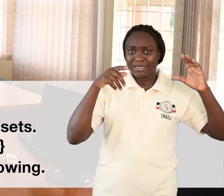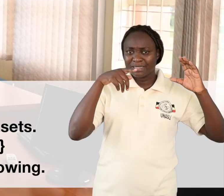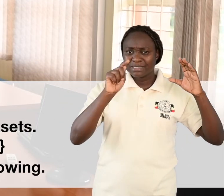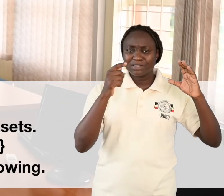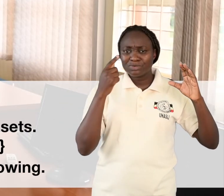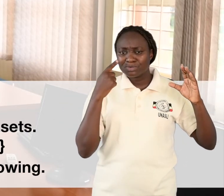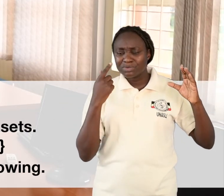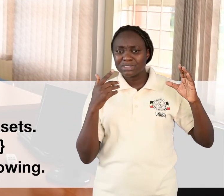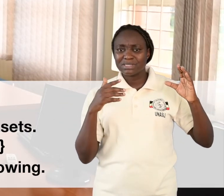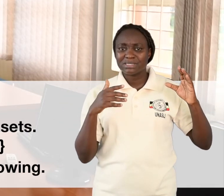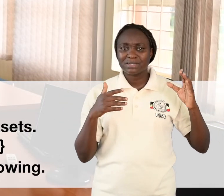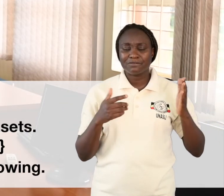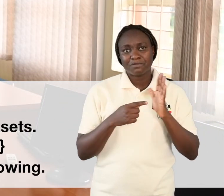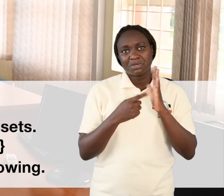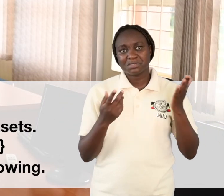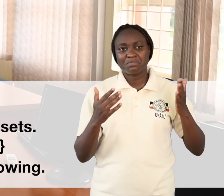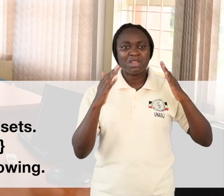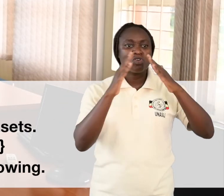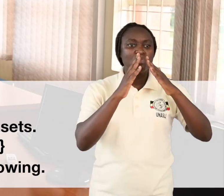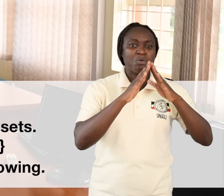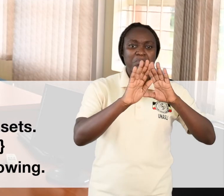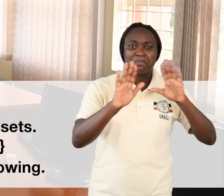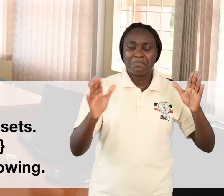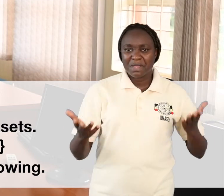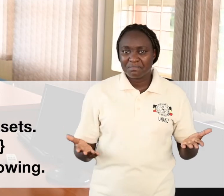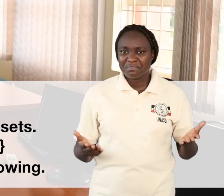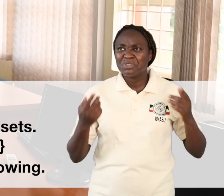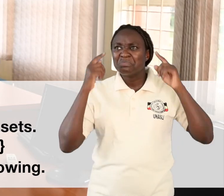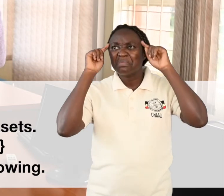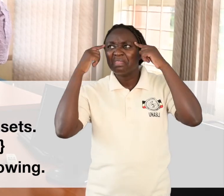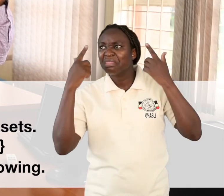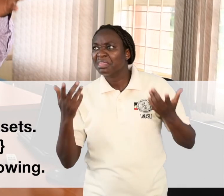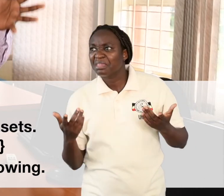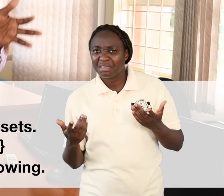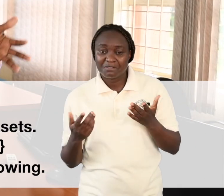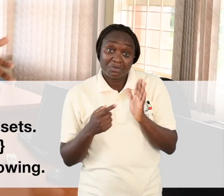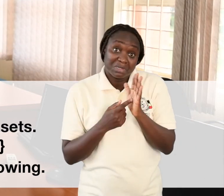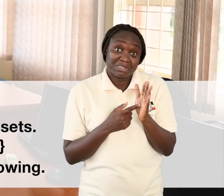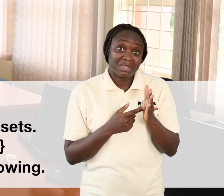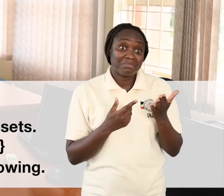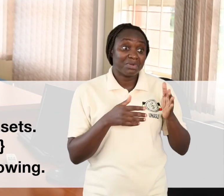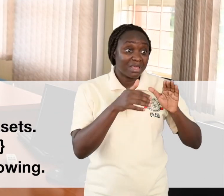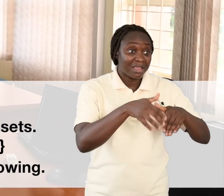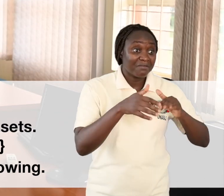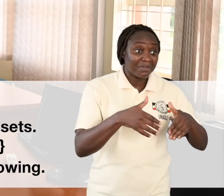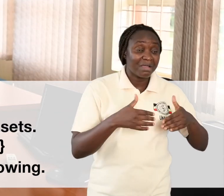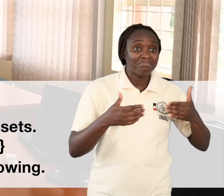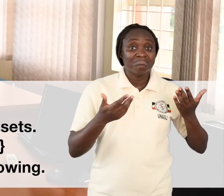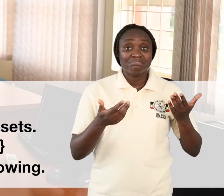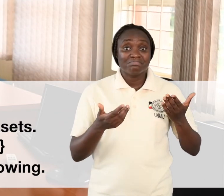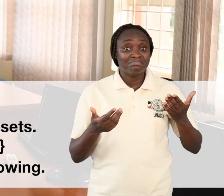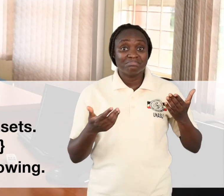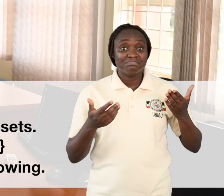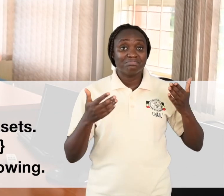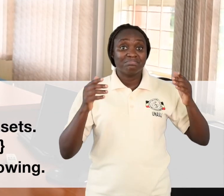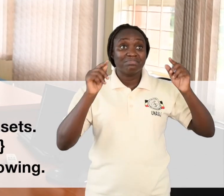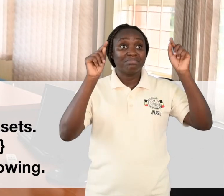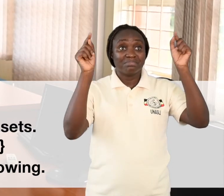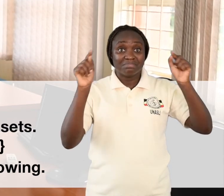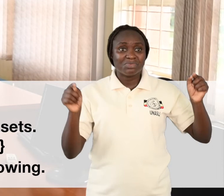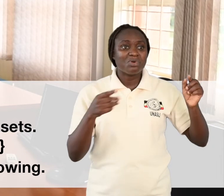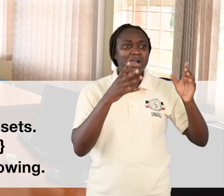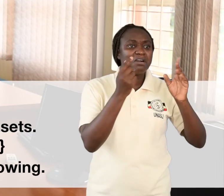subsets, just like from the home setting. You can think of a garden, that's the mother set, and it has different